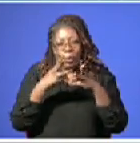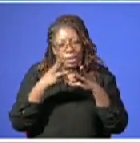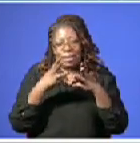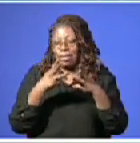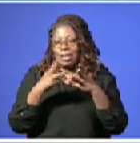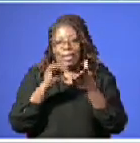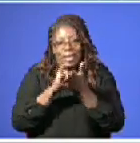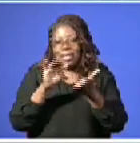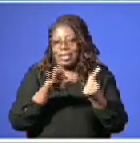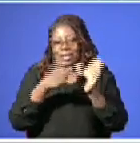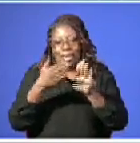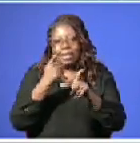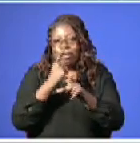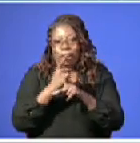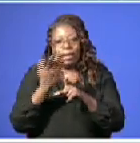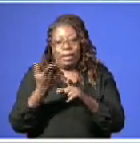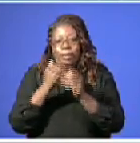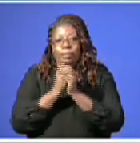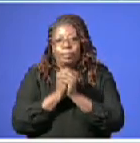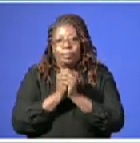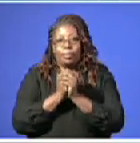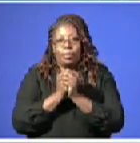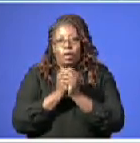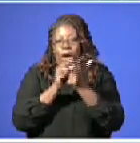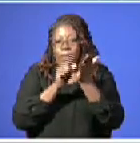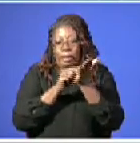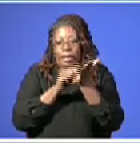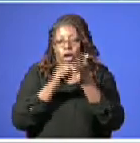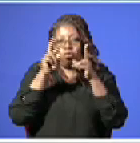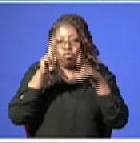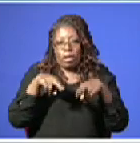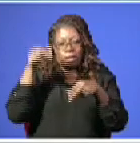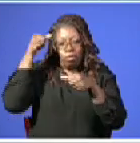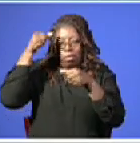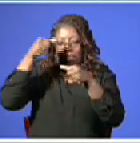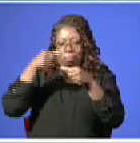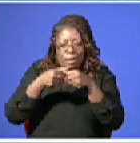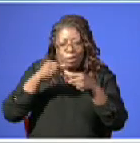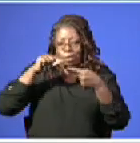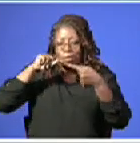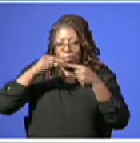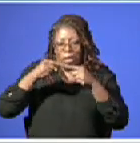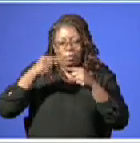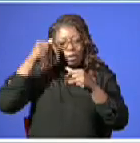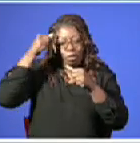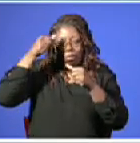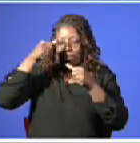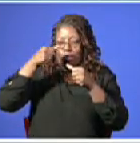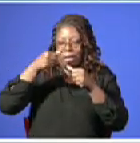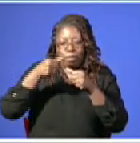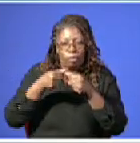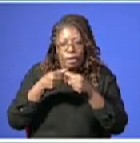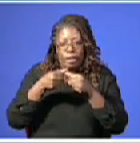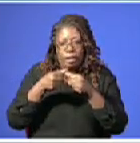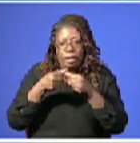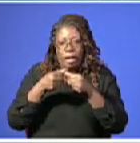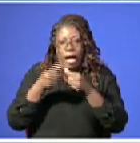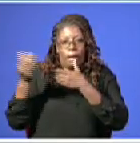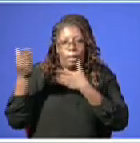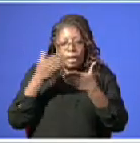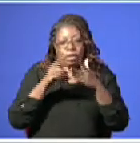deadly right there. On social media, residents reflecting on their painful ordeal, some readying themselves